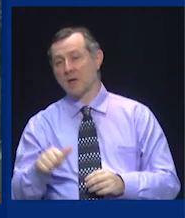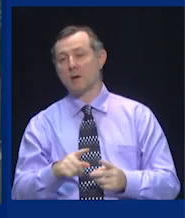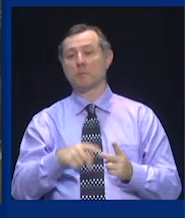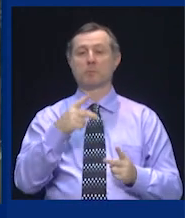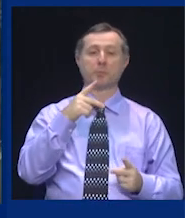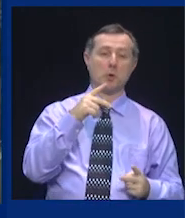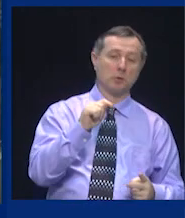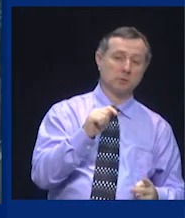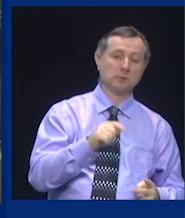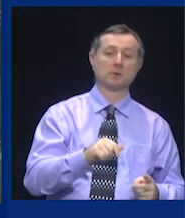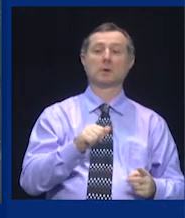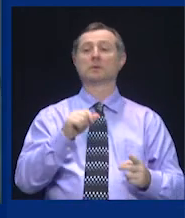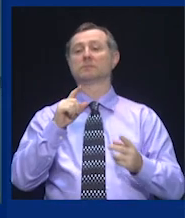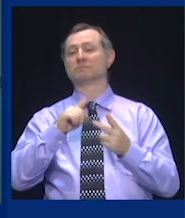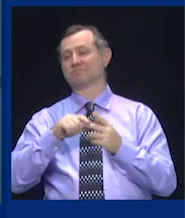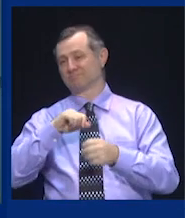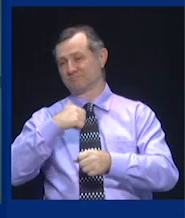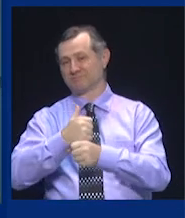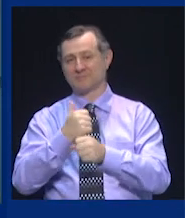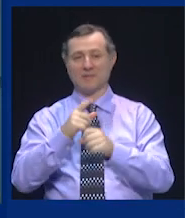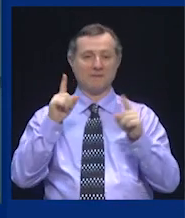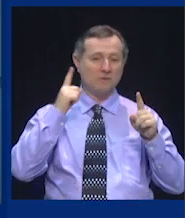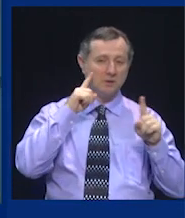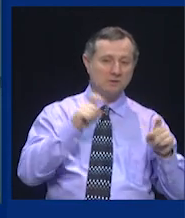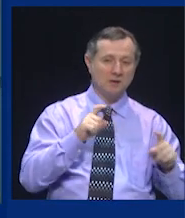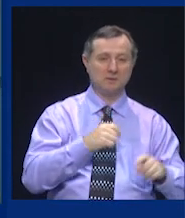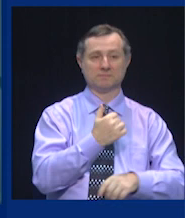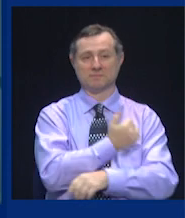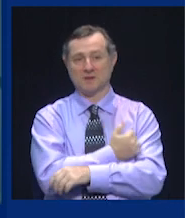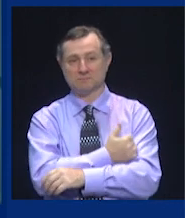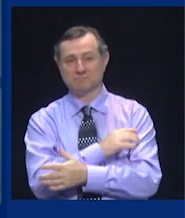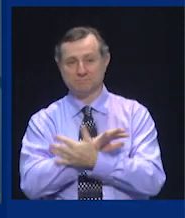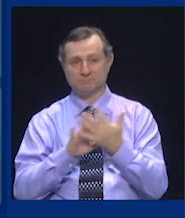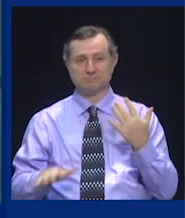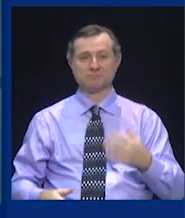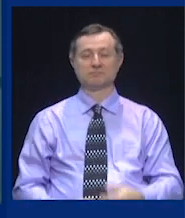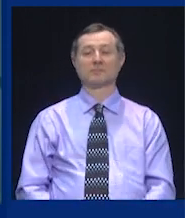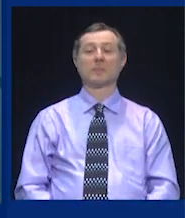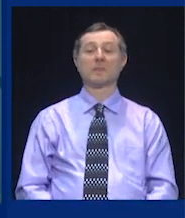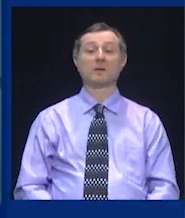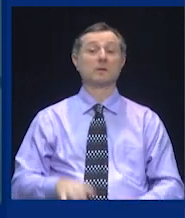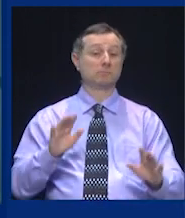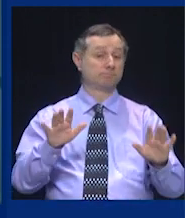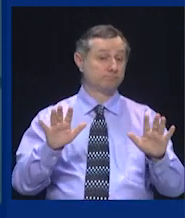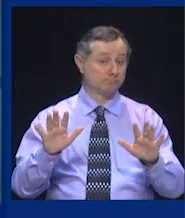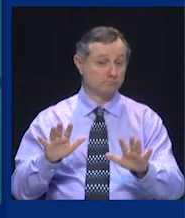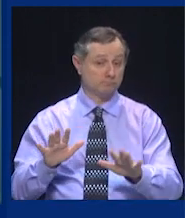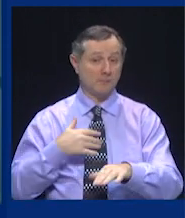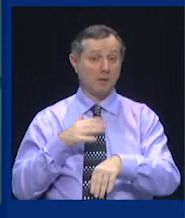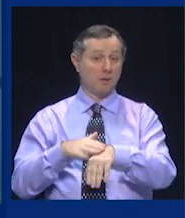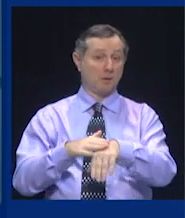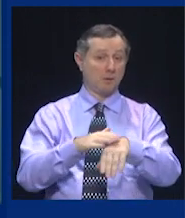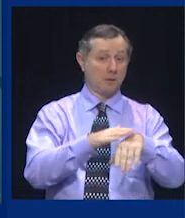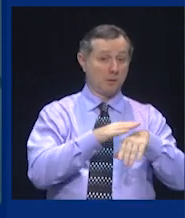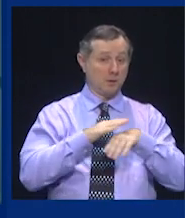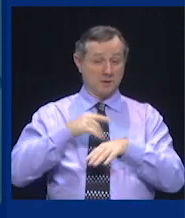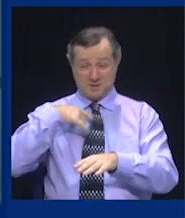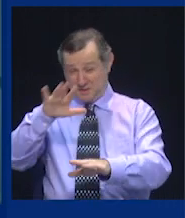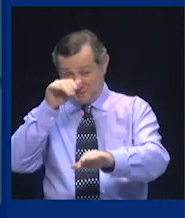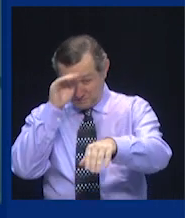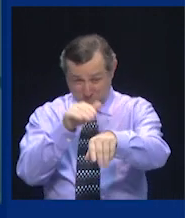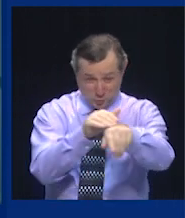So there will be testing sites available. It won't be a hardship. But in closing, remember the lessons we